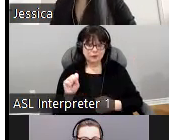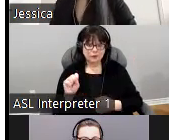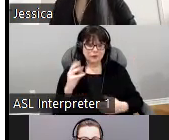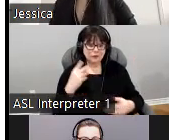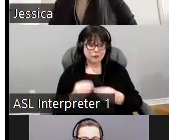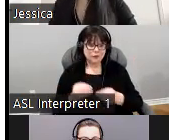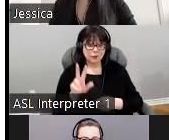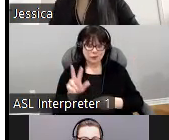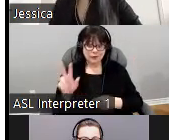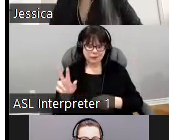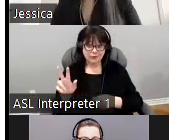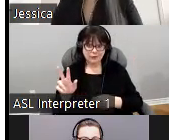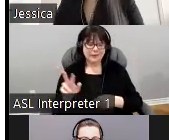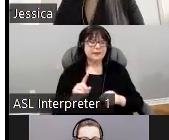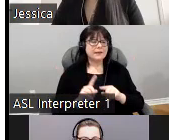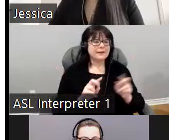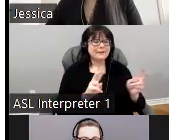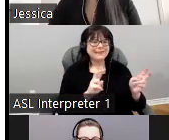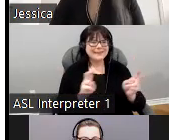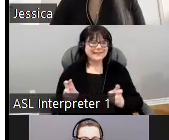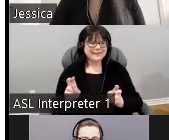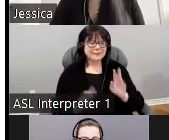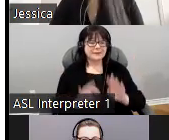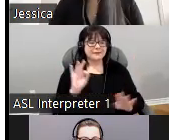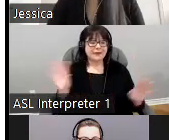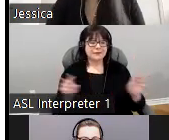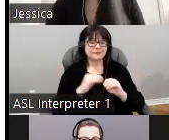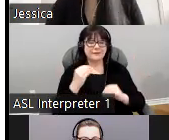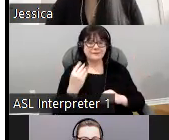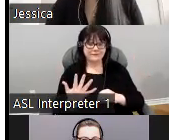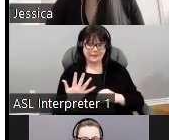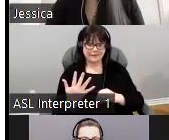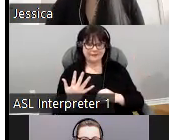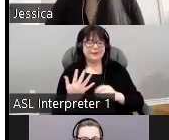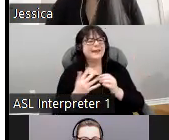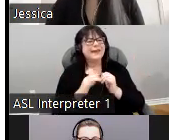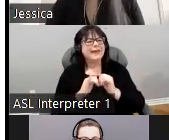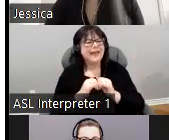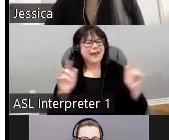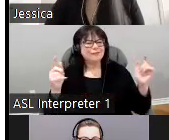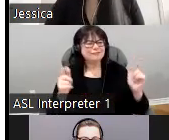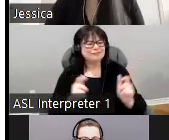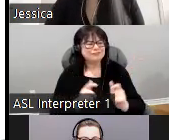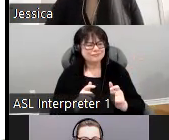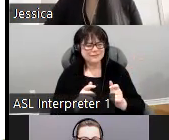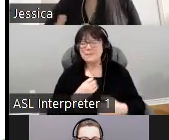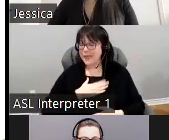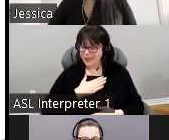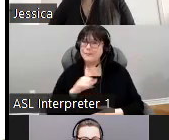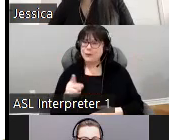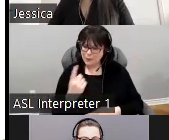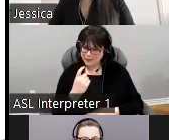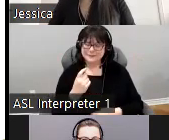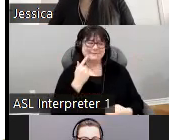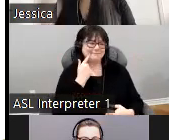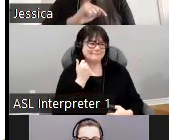review. But how exactly did we get to this? I'm so glad you asked. So to do a scoping review